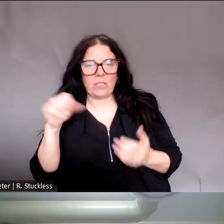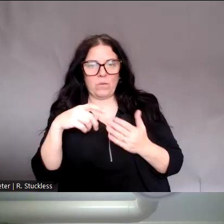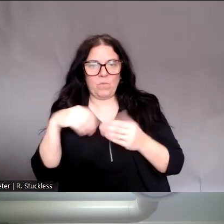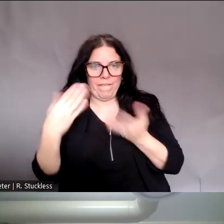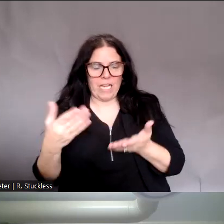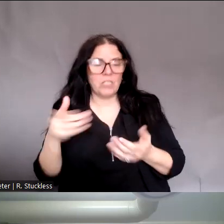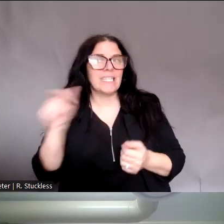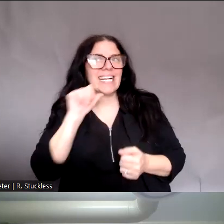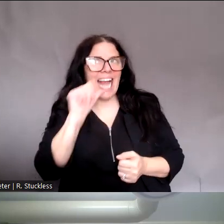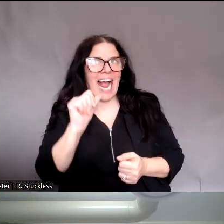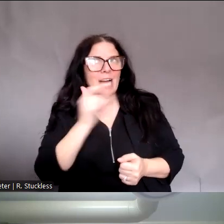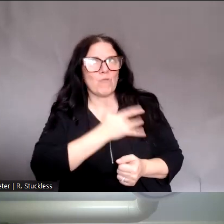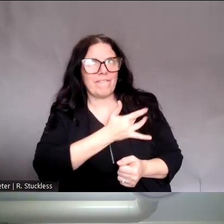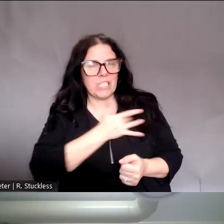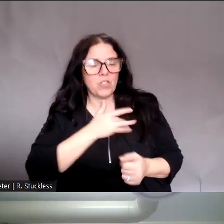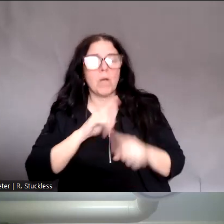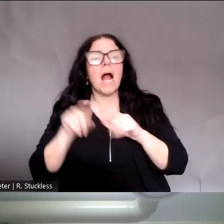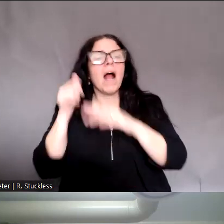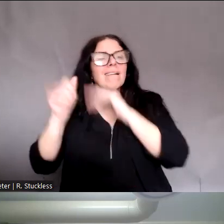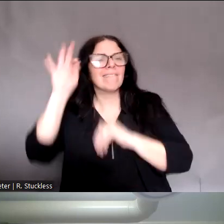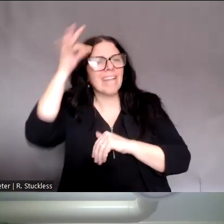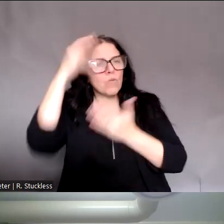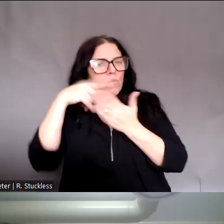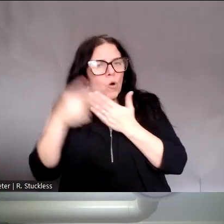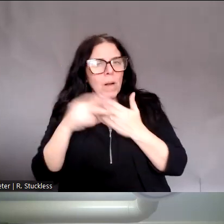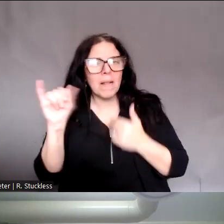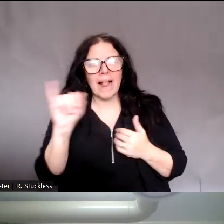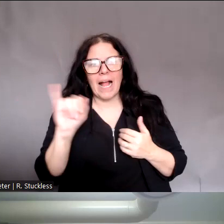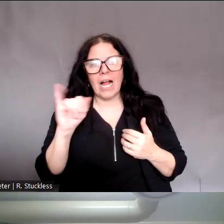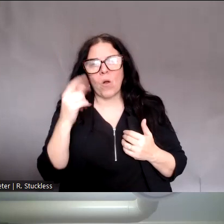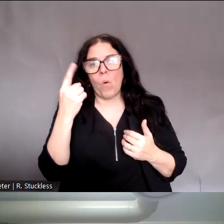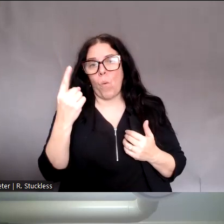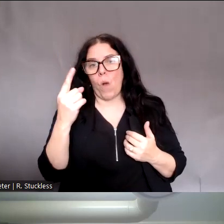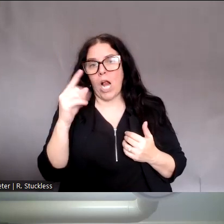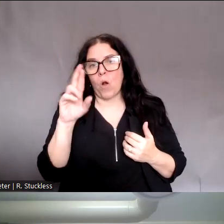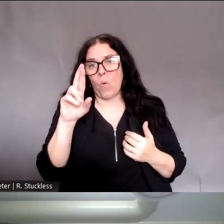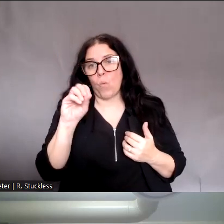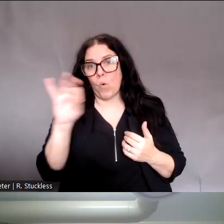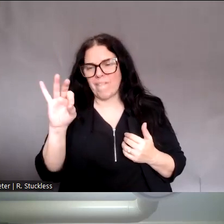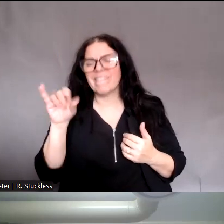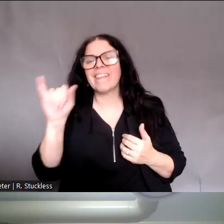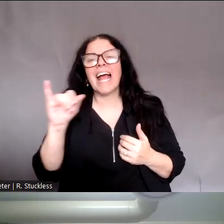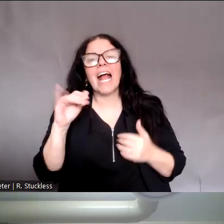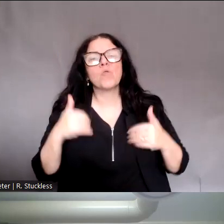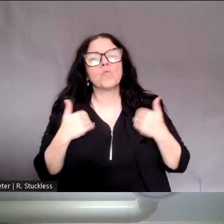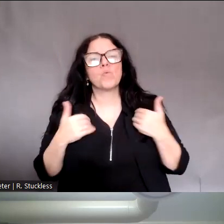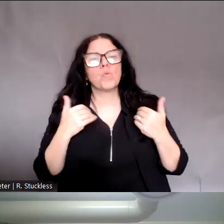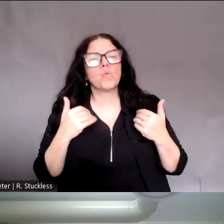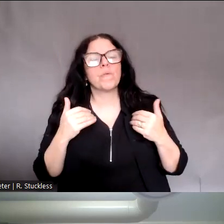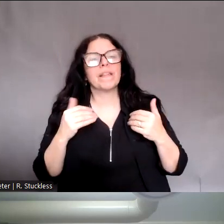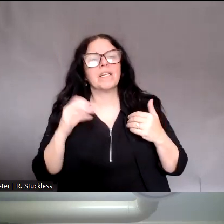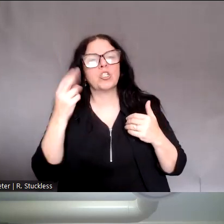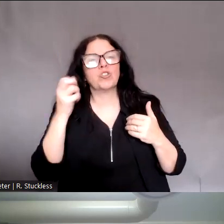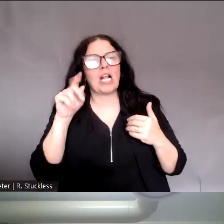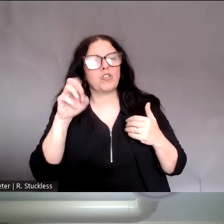non-provincial ES providers, but federal programs like One Roof, which is a youth homeless shelter. It's been used